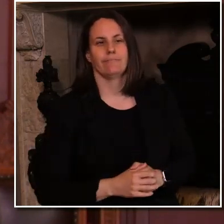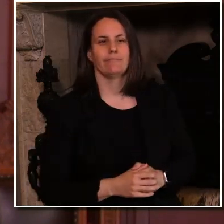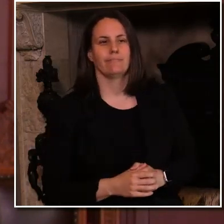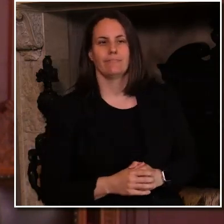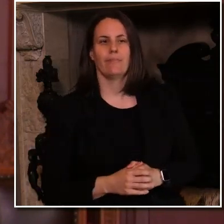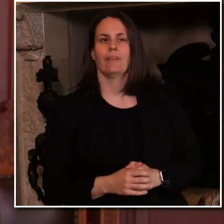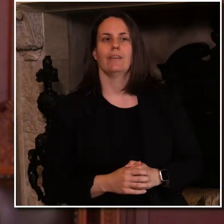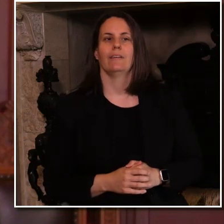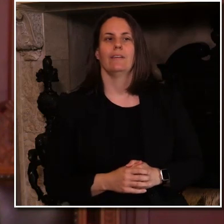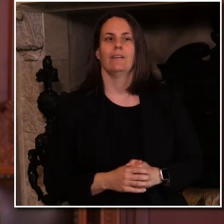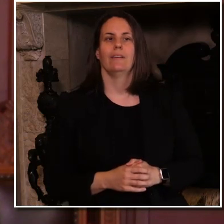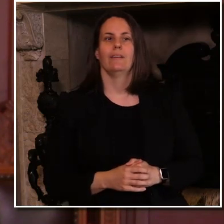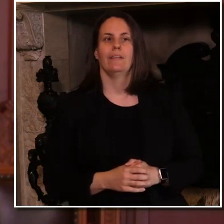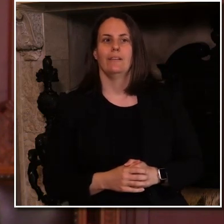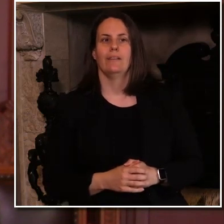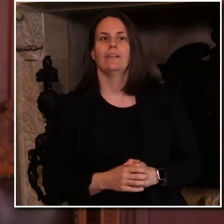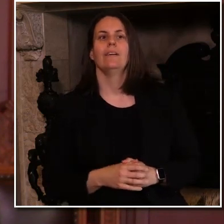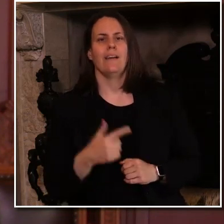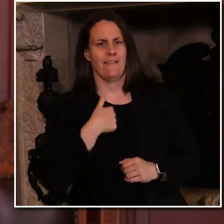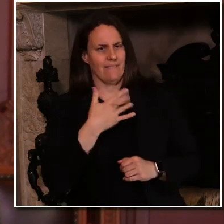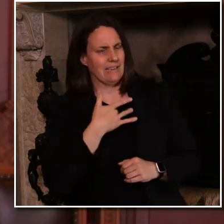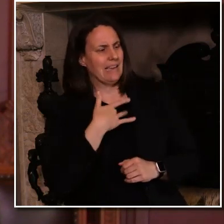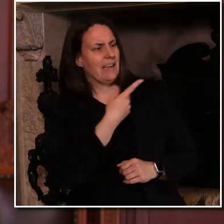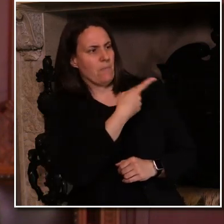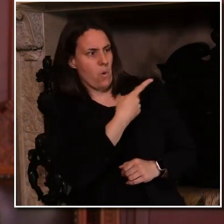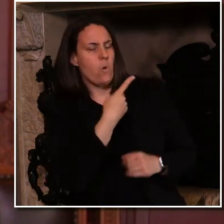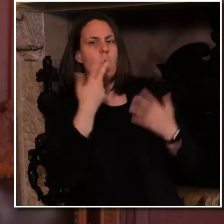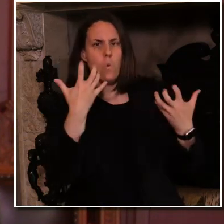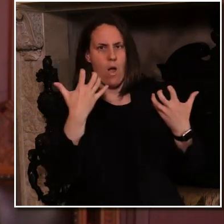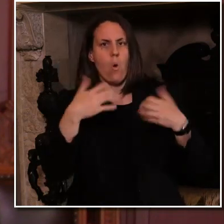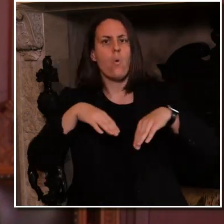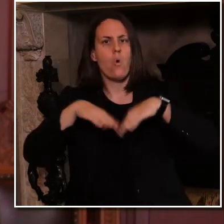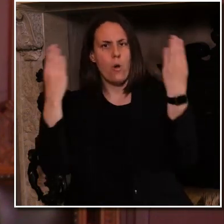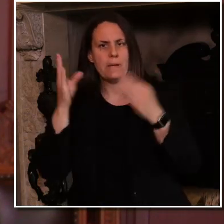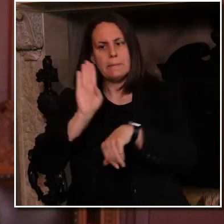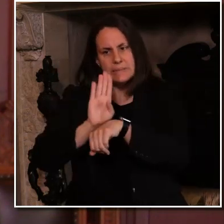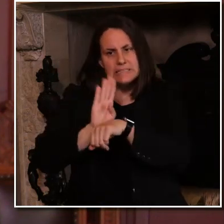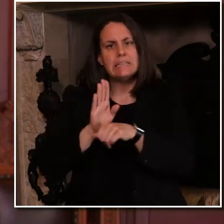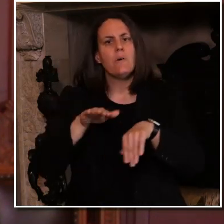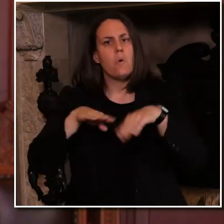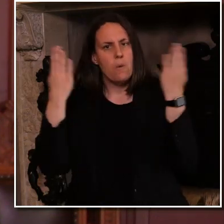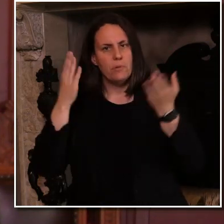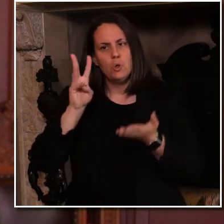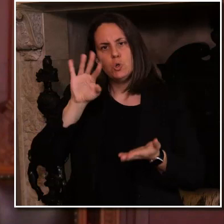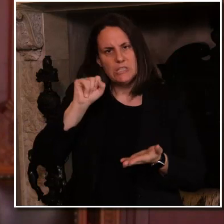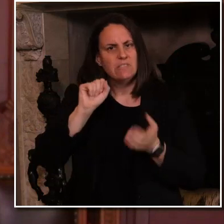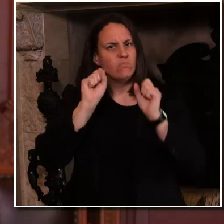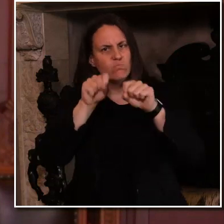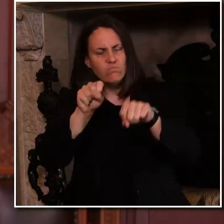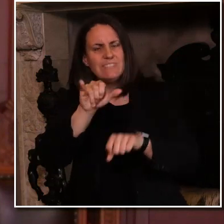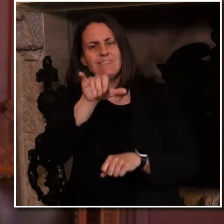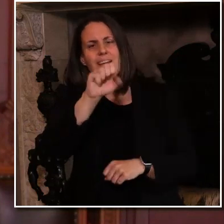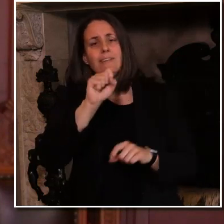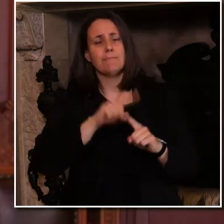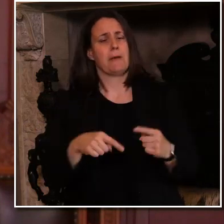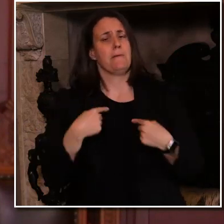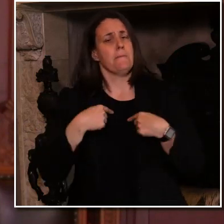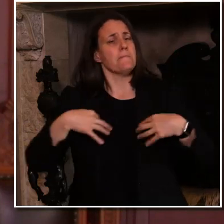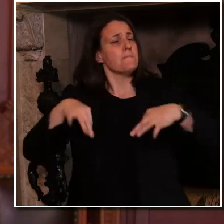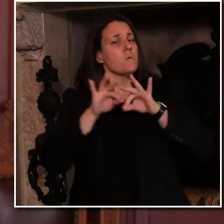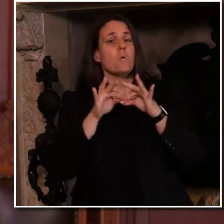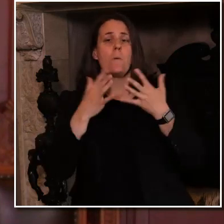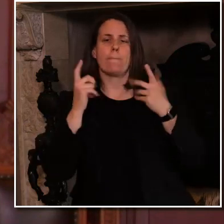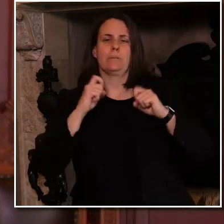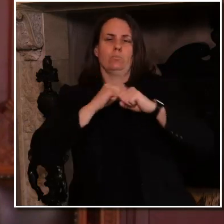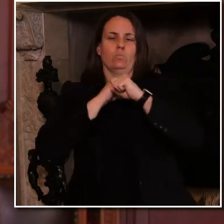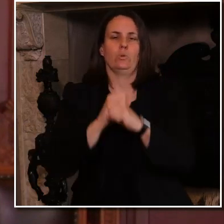as safely as they can. So I don't think the broad parameters are of significant difference.